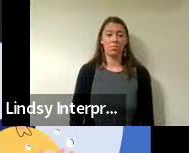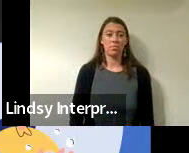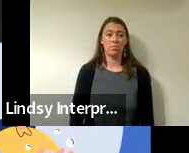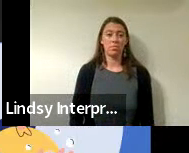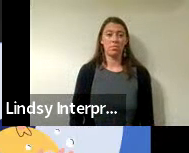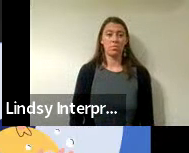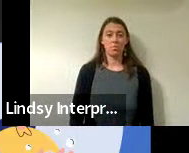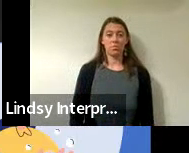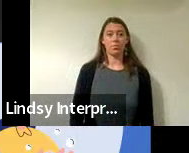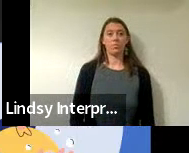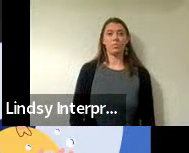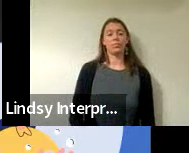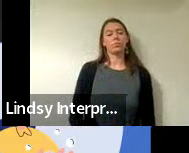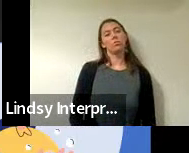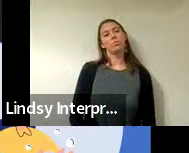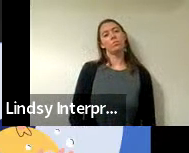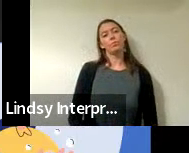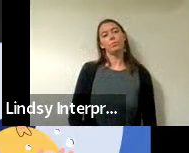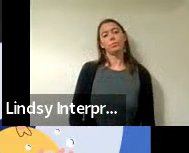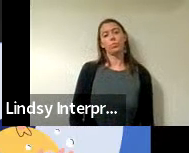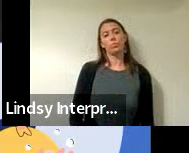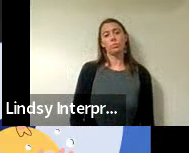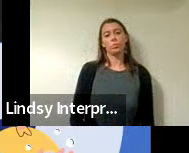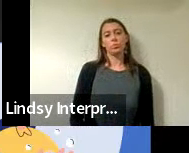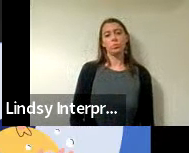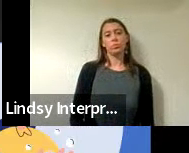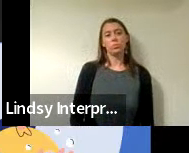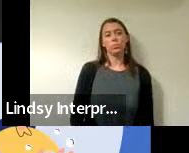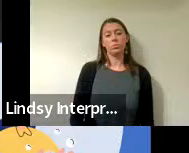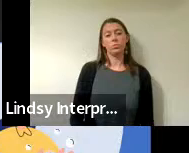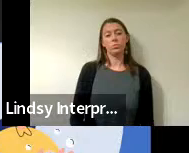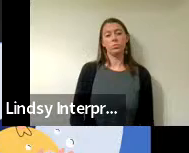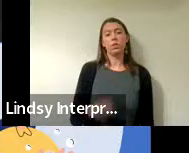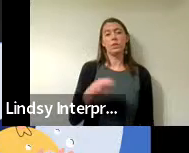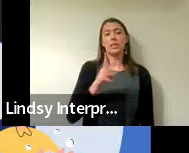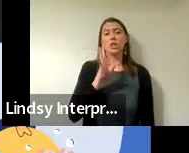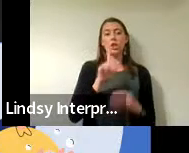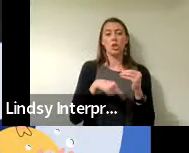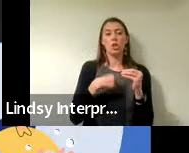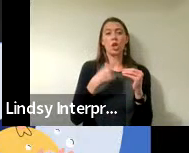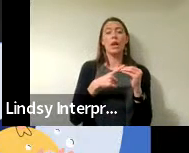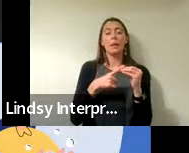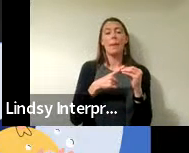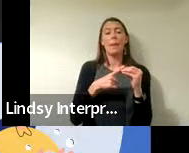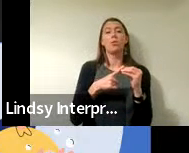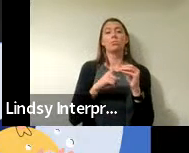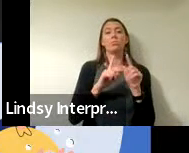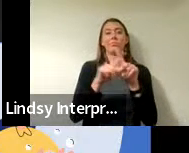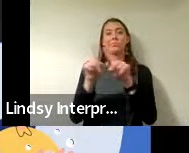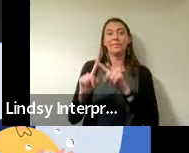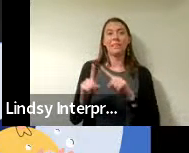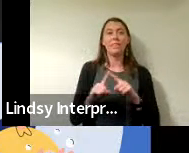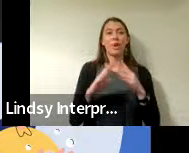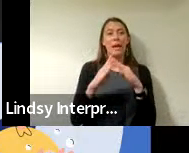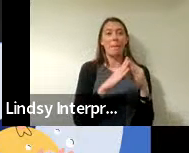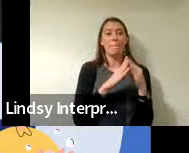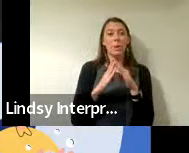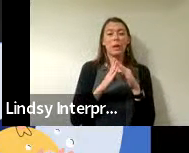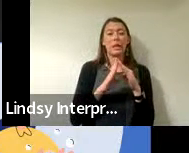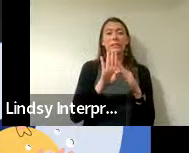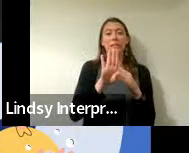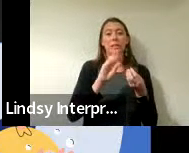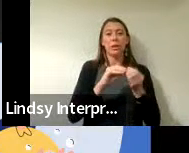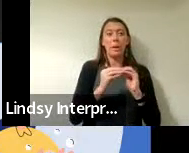So this is one where we are looking at redressing racial ethnic health disparities. And again, some of